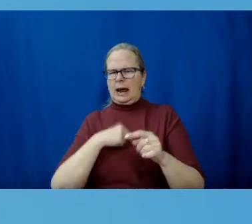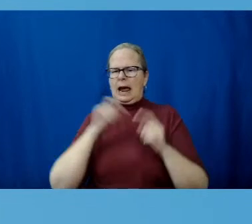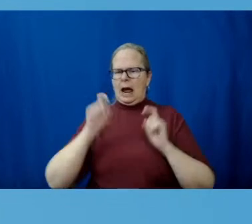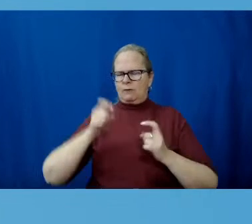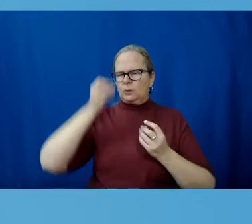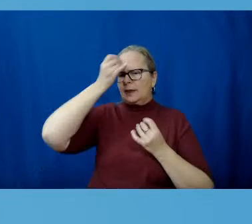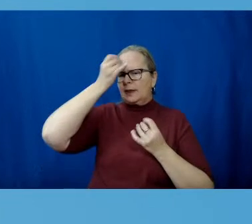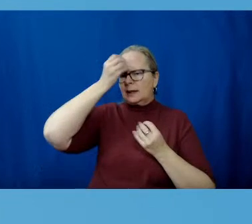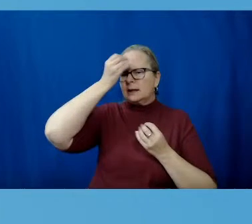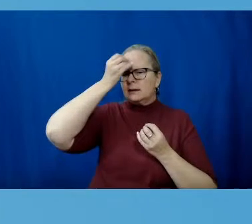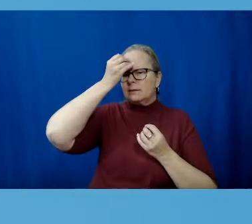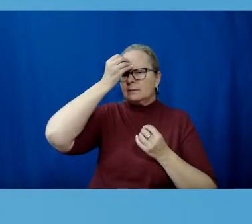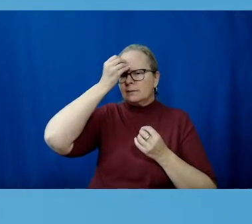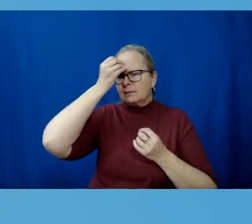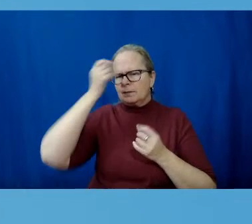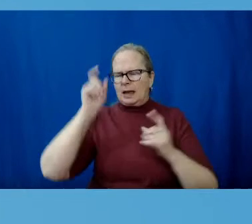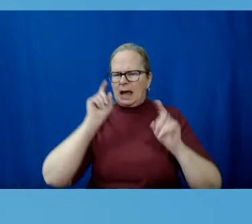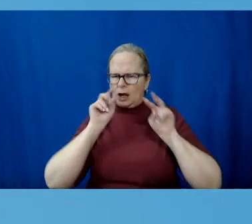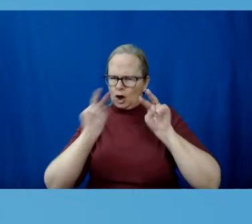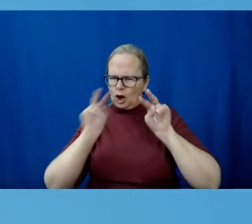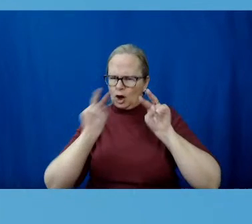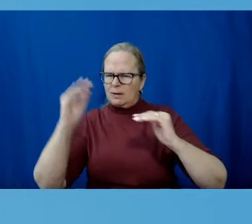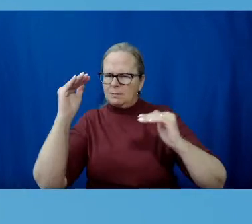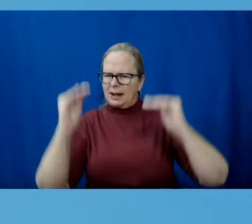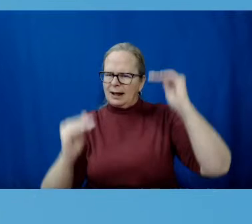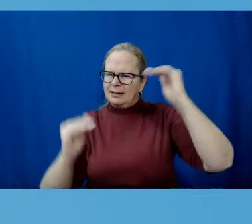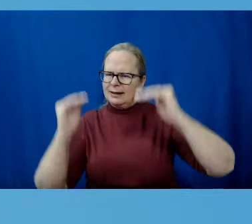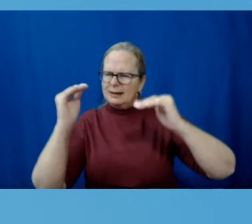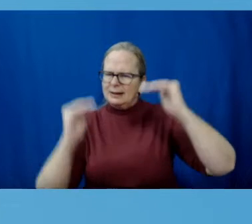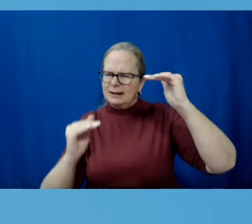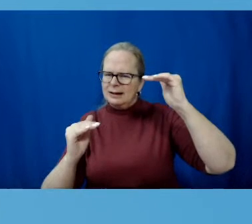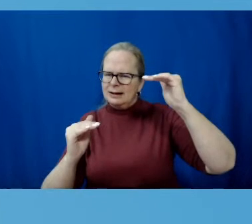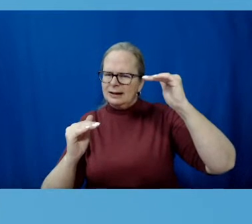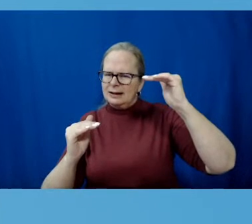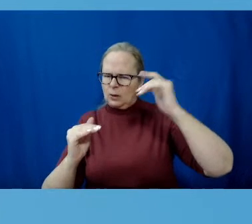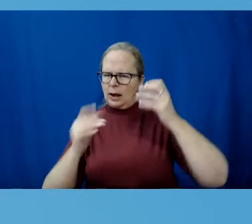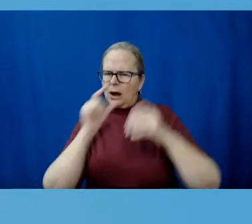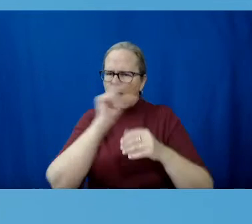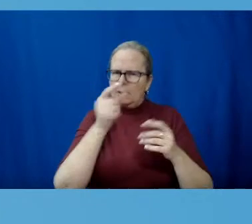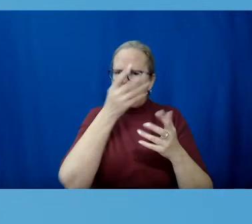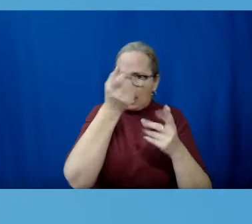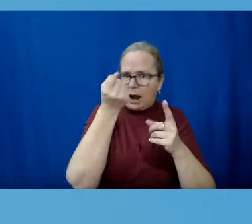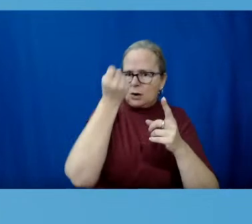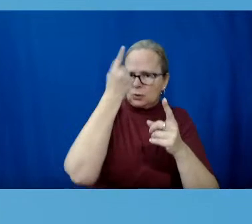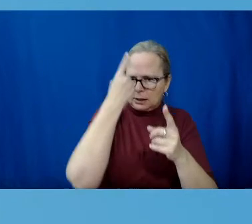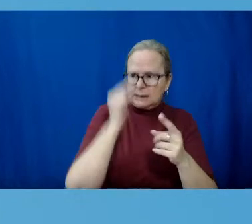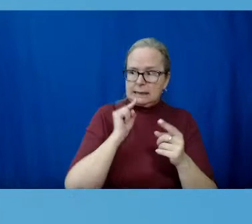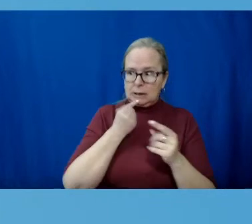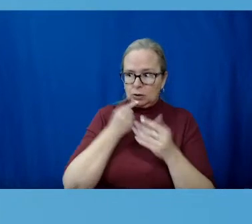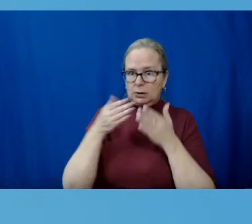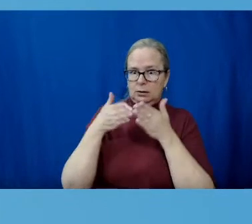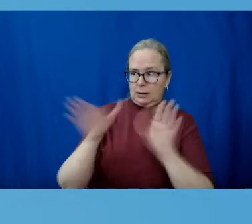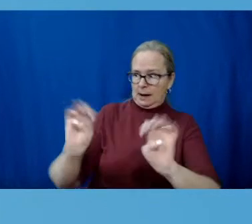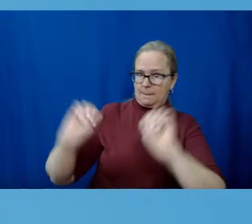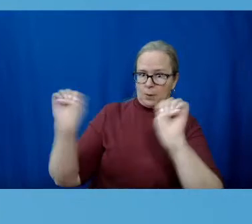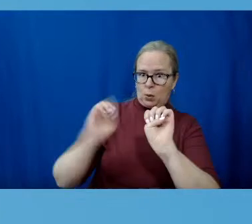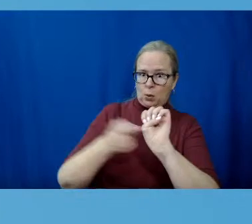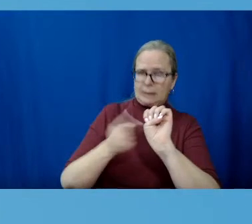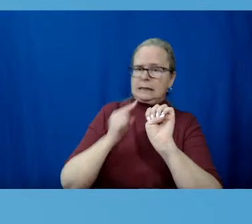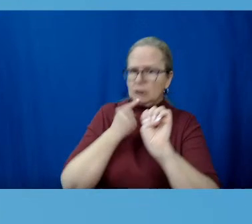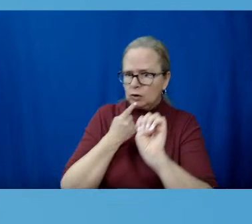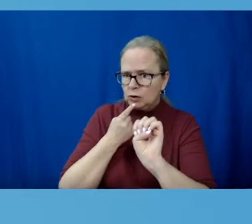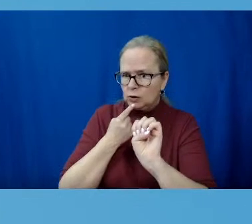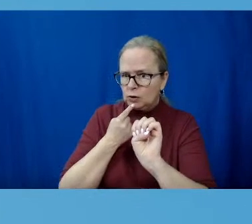government that understands the gravity of the situation, provides support, and seeks an end that